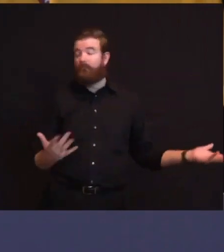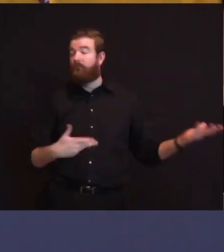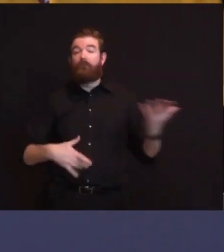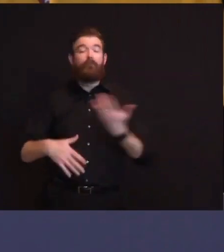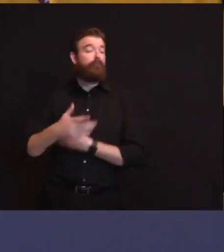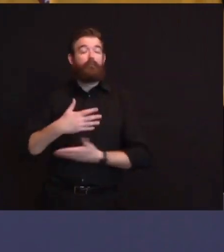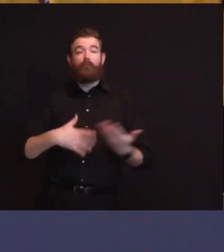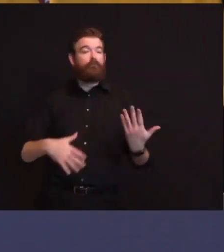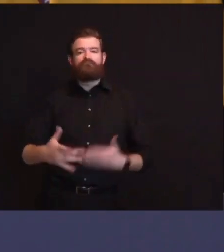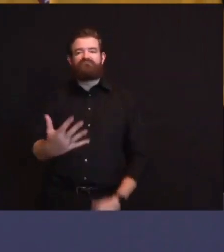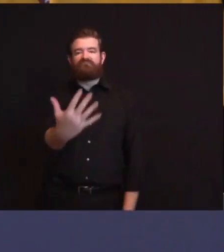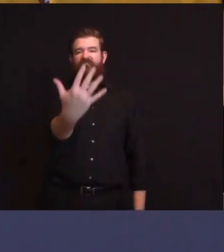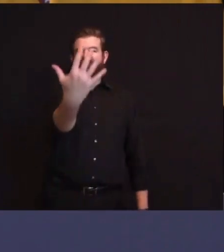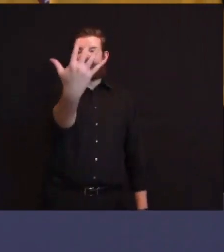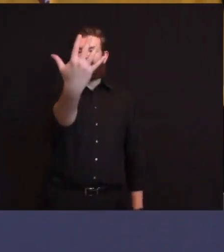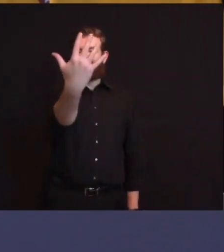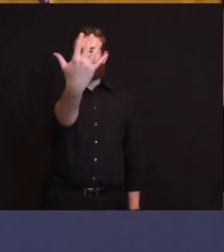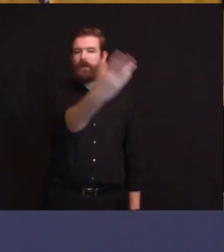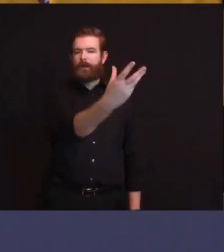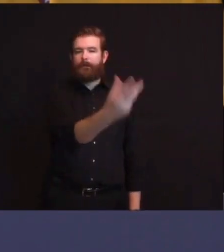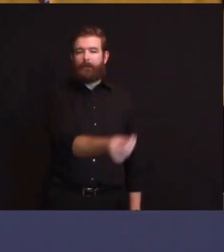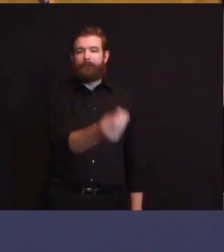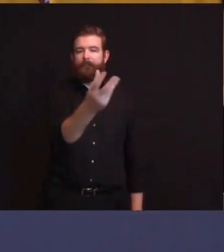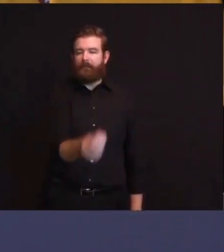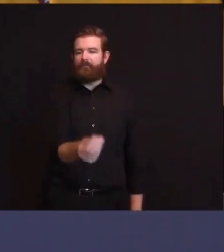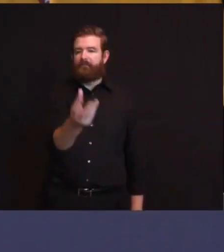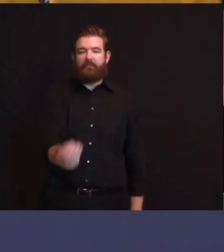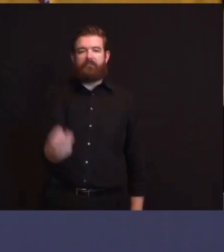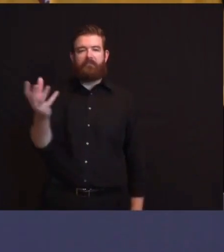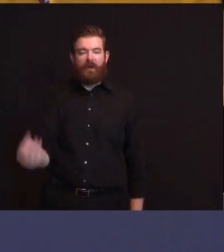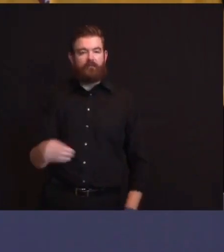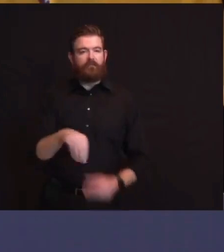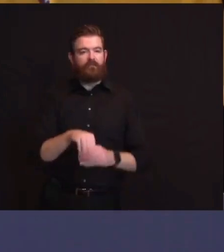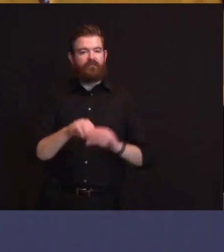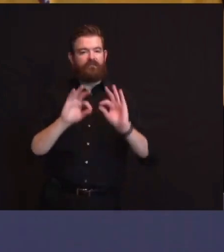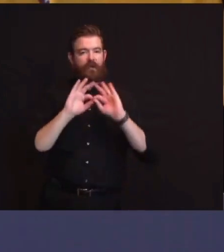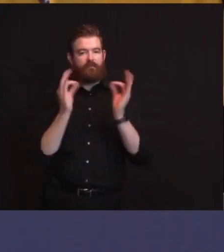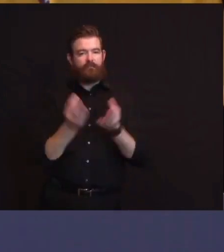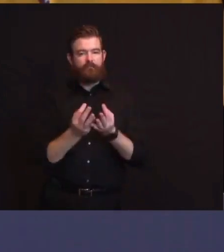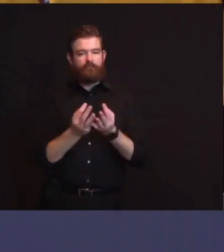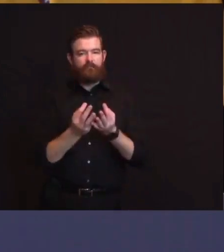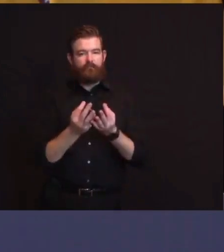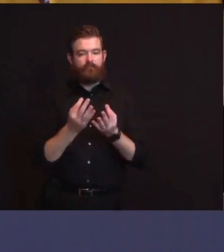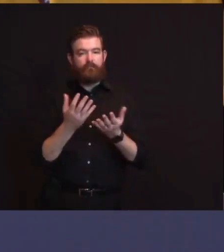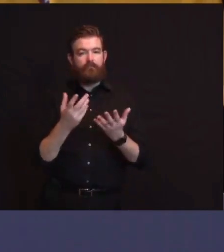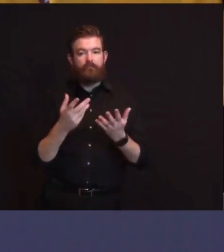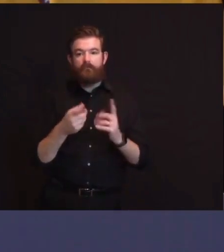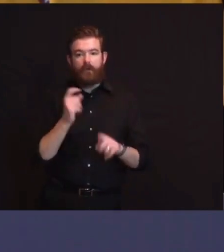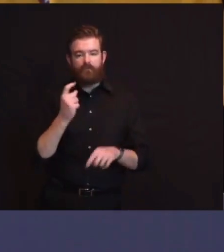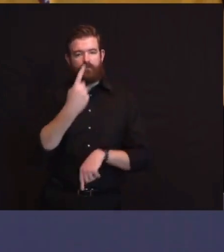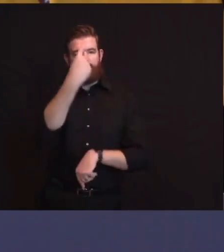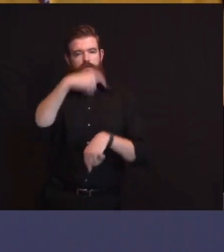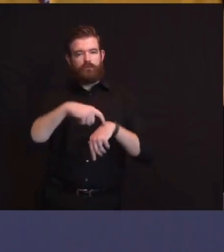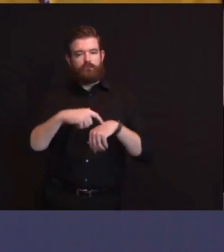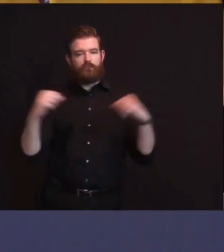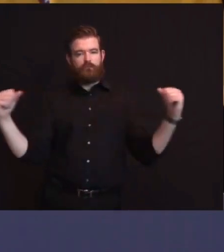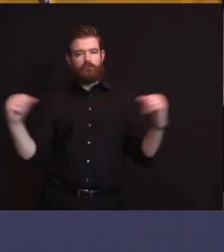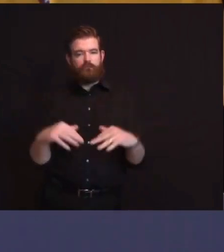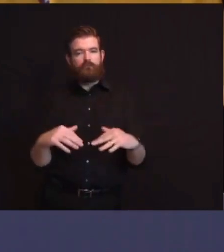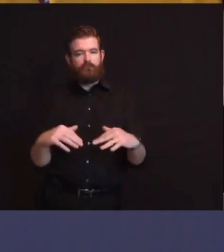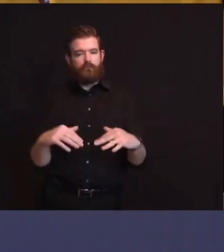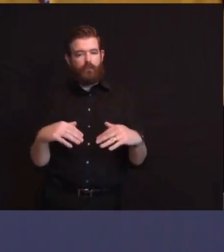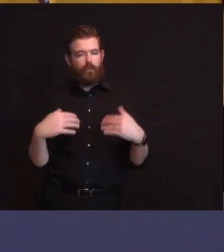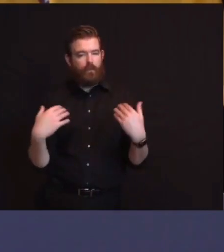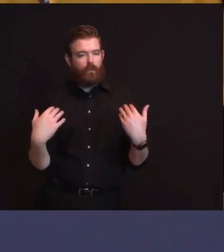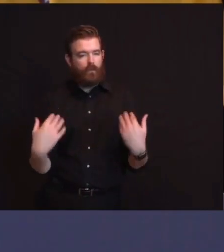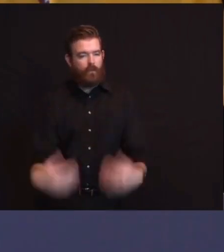deaths from that one family gathering alone. So amen to that. and welcome back to our, God willing, by midnight tonight. When